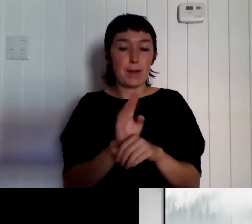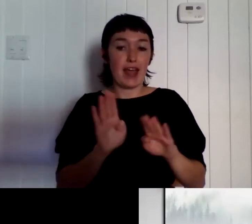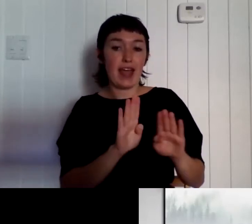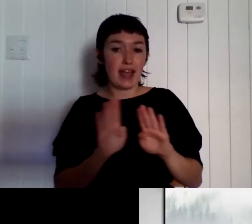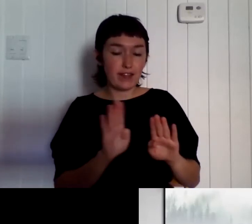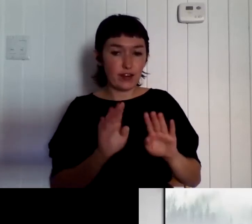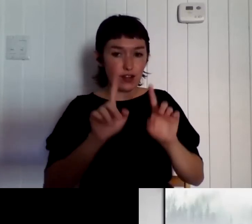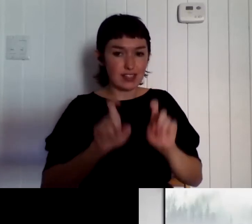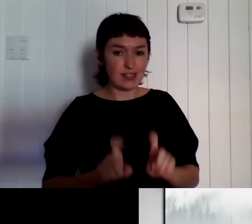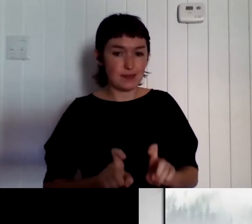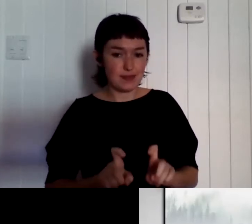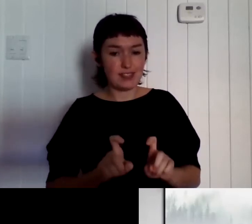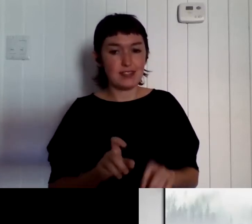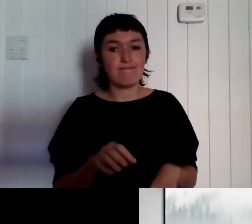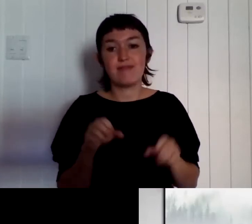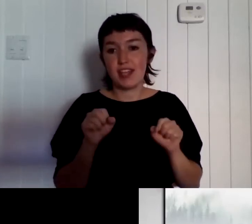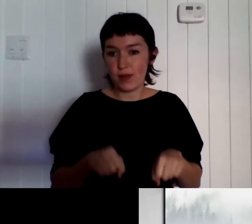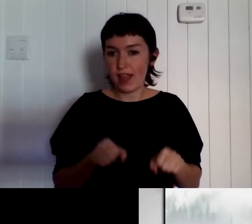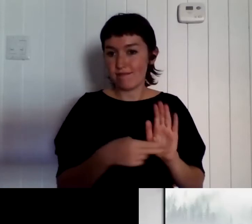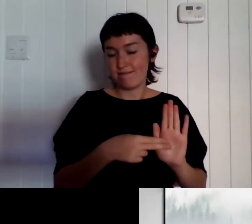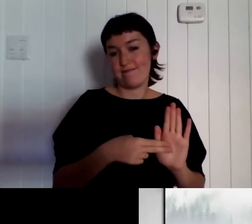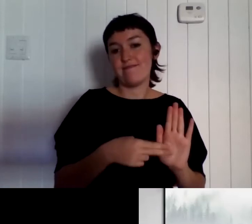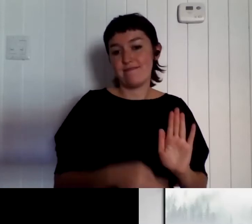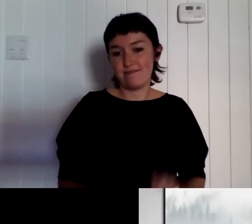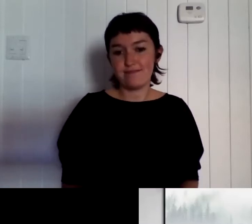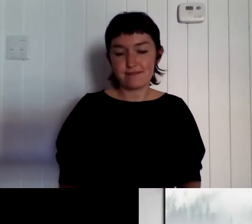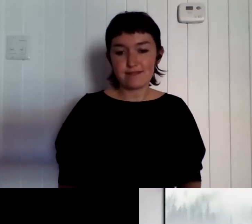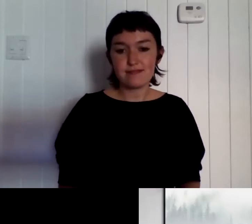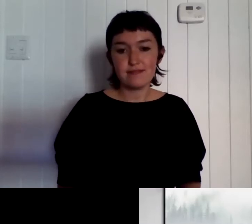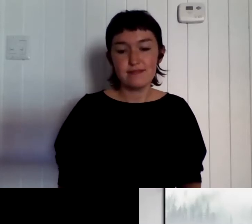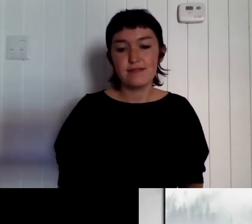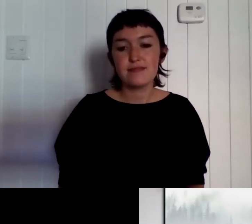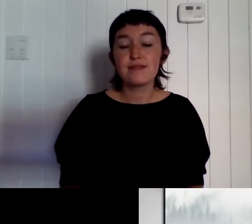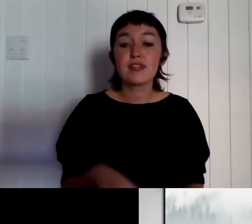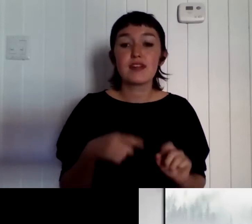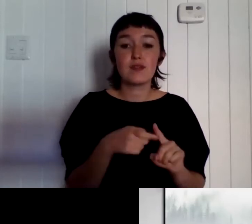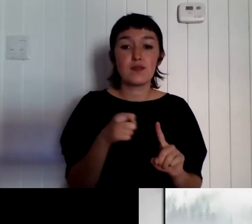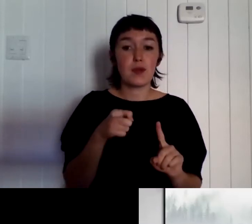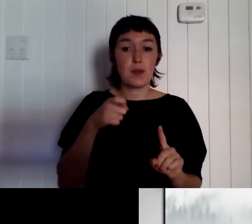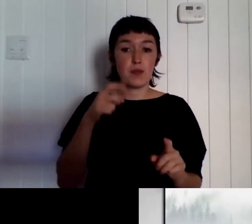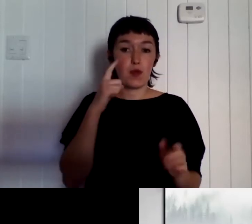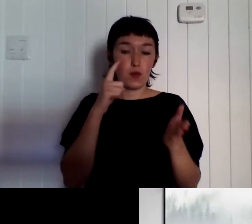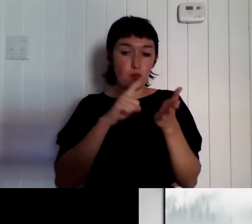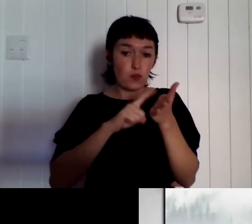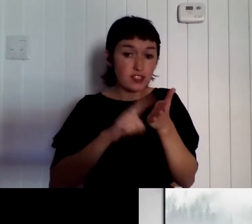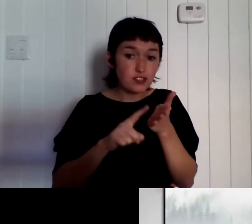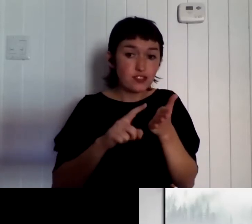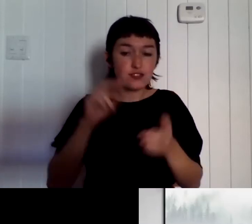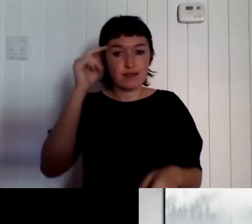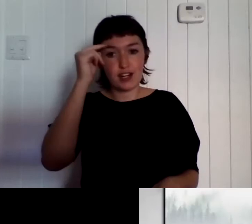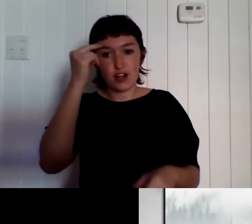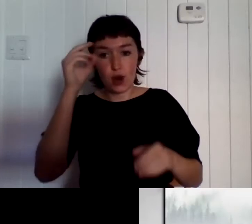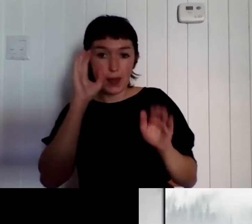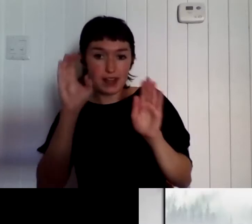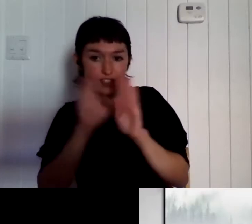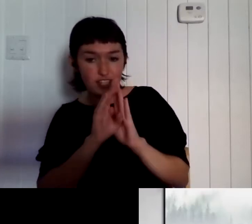of determination. And it's really only from a research perspective, a neuroimaging research perspective, it's